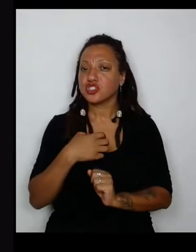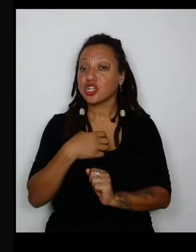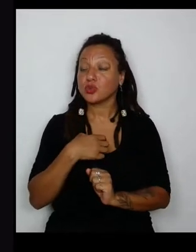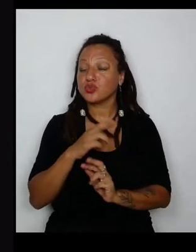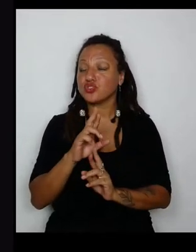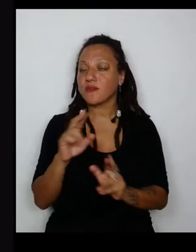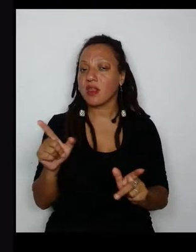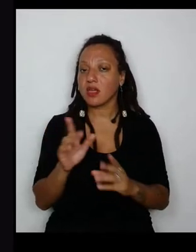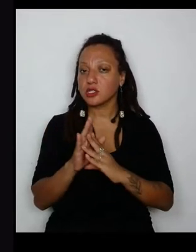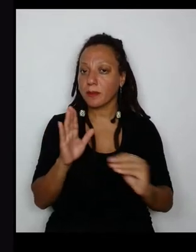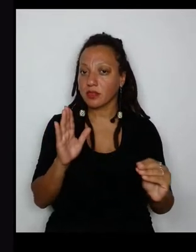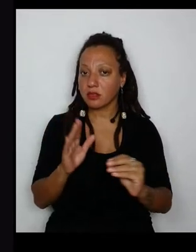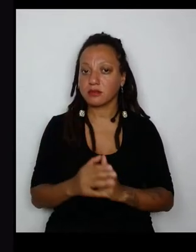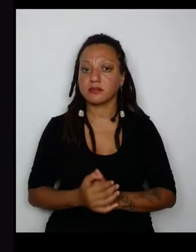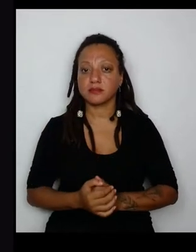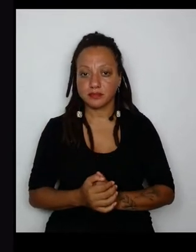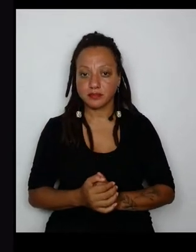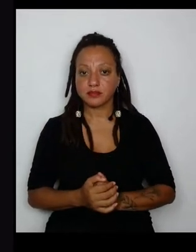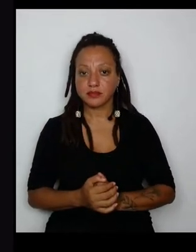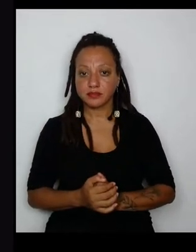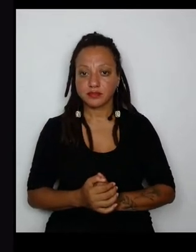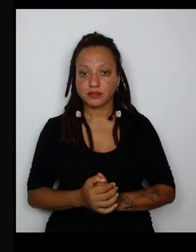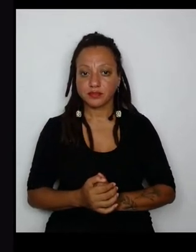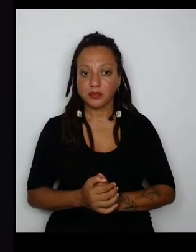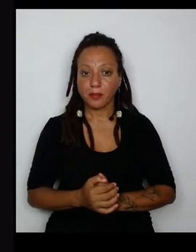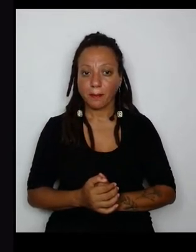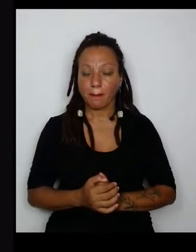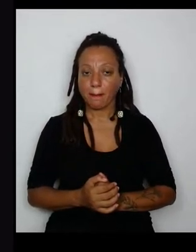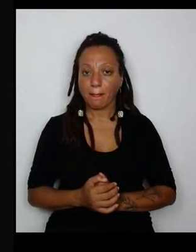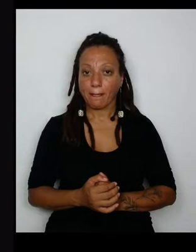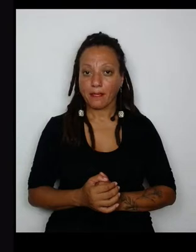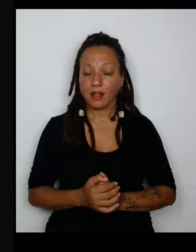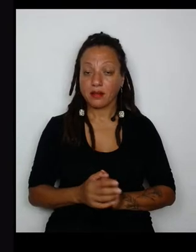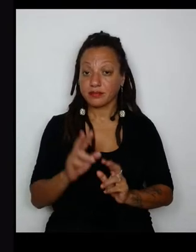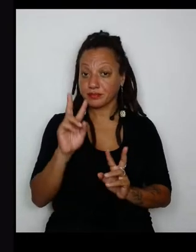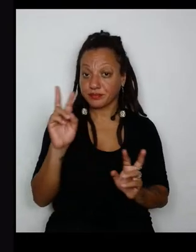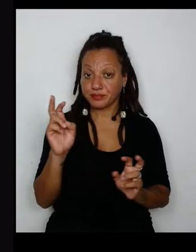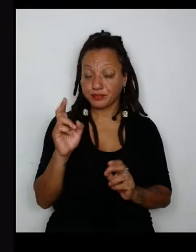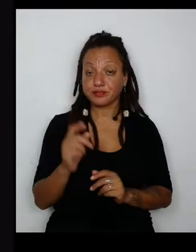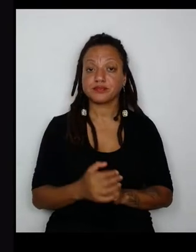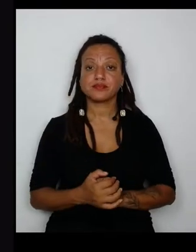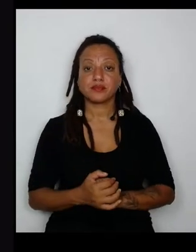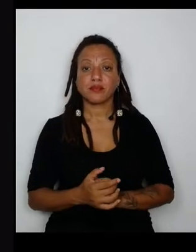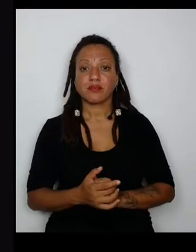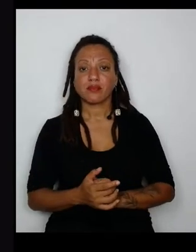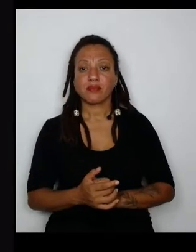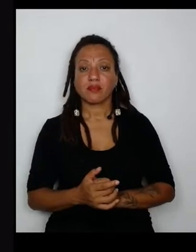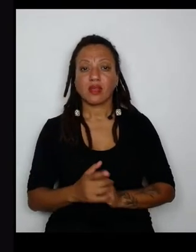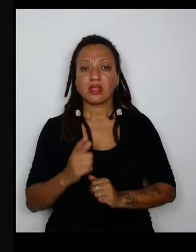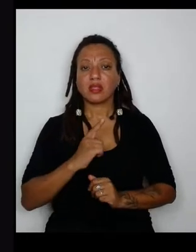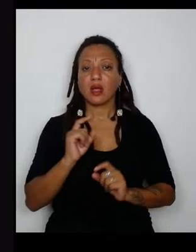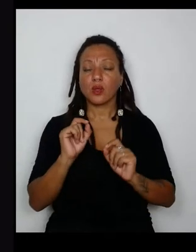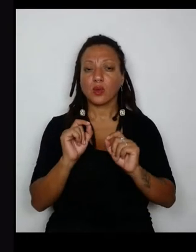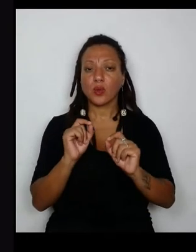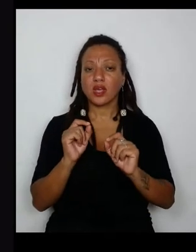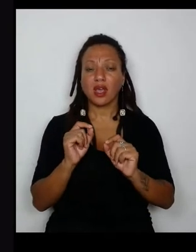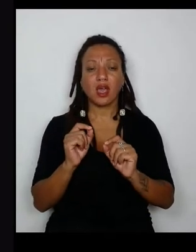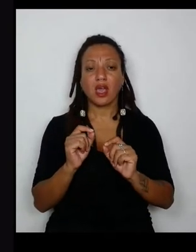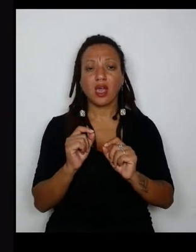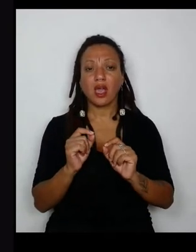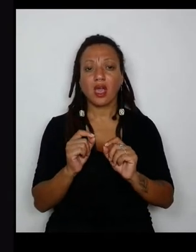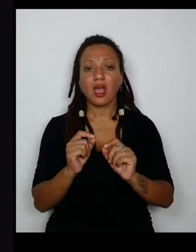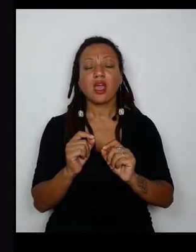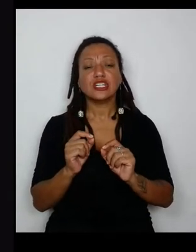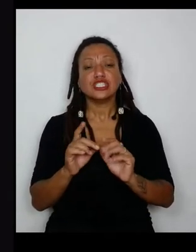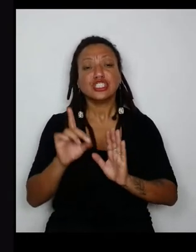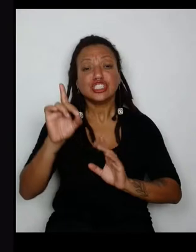he states offers the woman a degree of anonymity and dignity that is hitherto being denied from